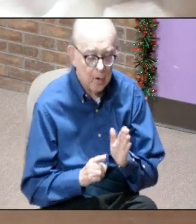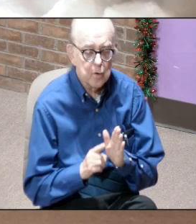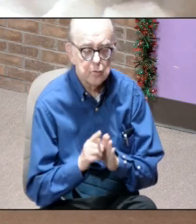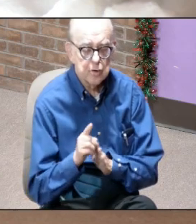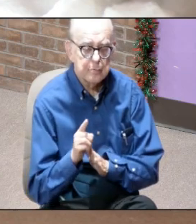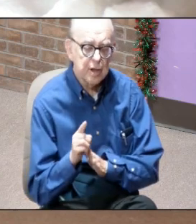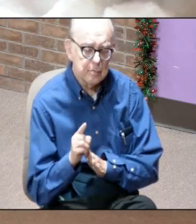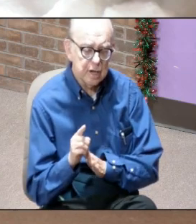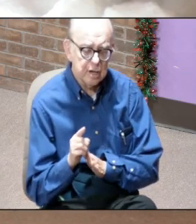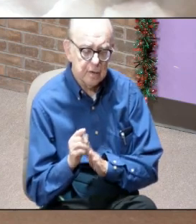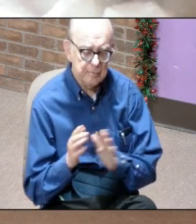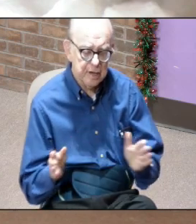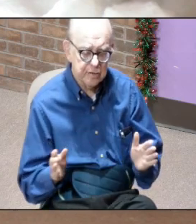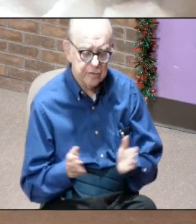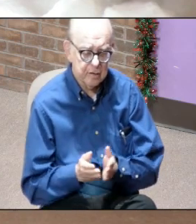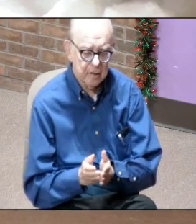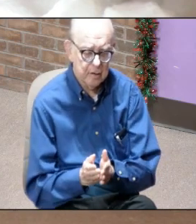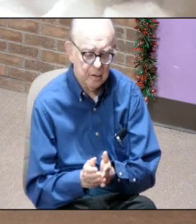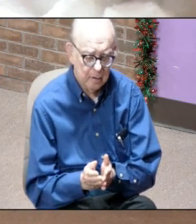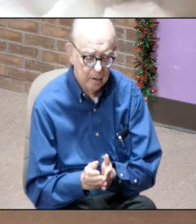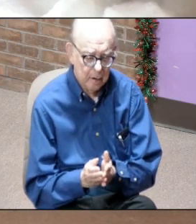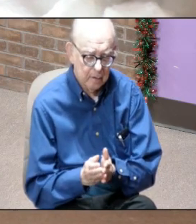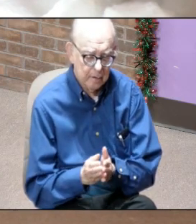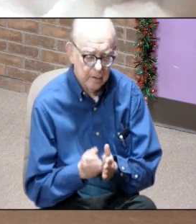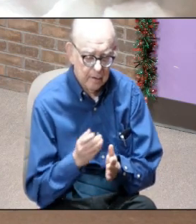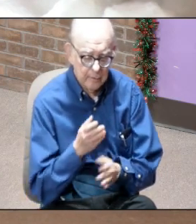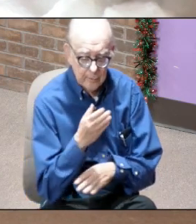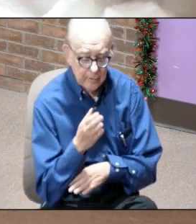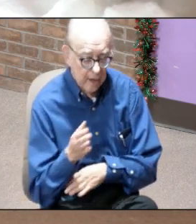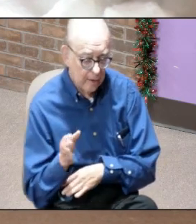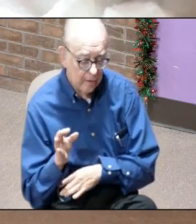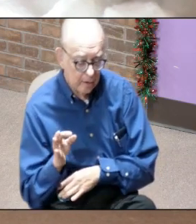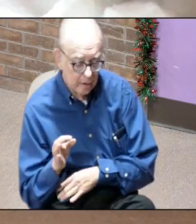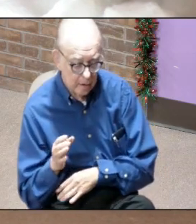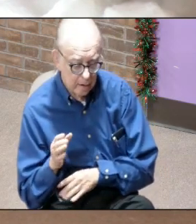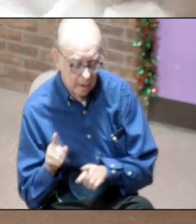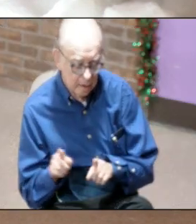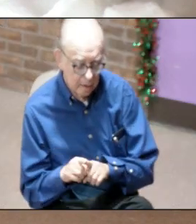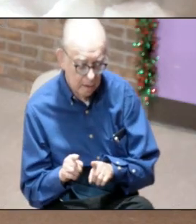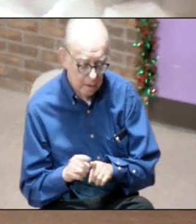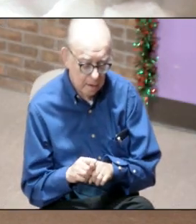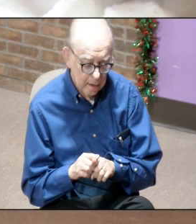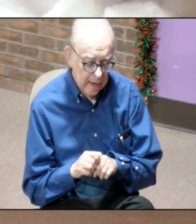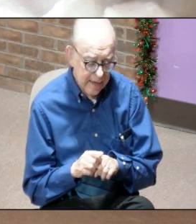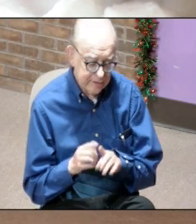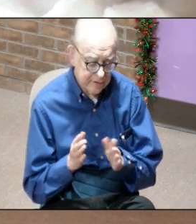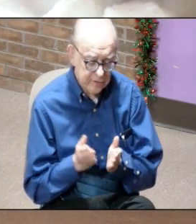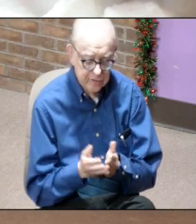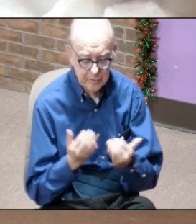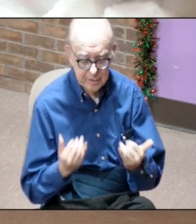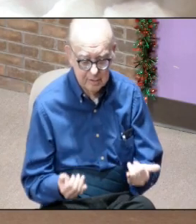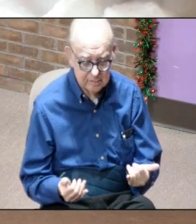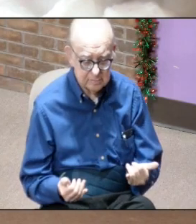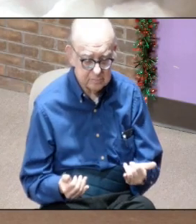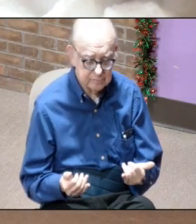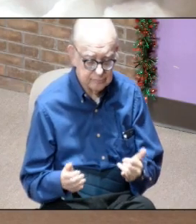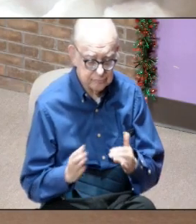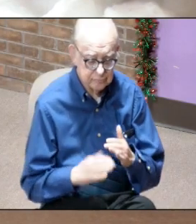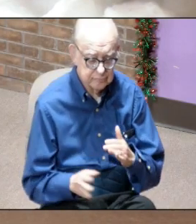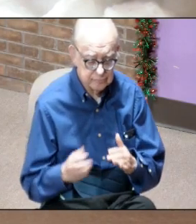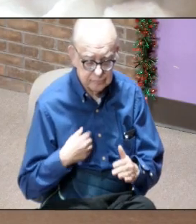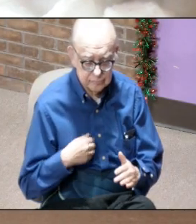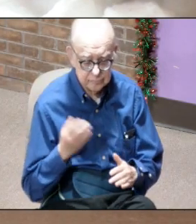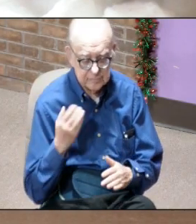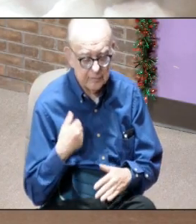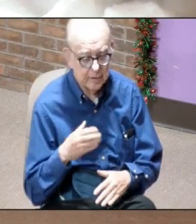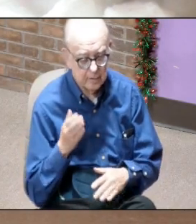then were really, really tall. And they would fly a flag, just as ships today. They basically will fly